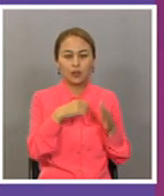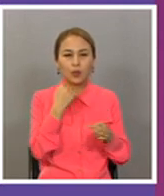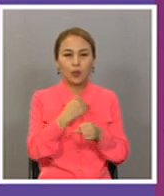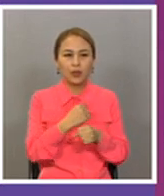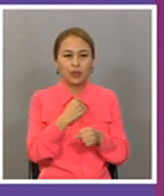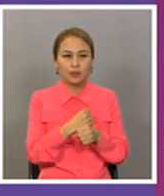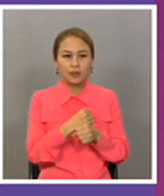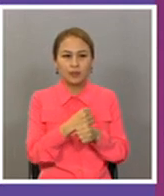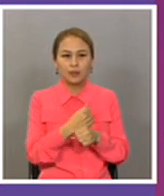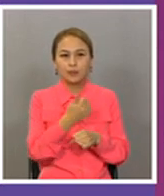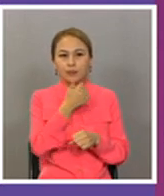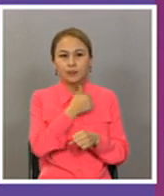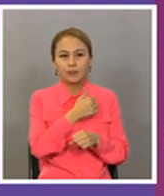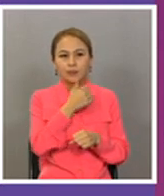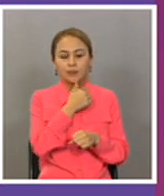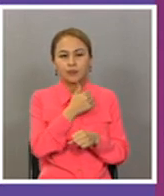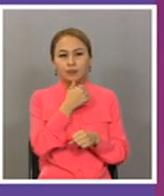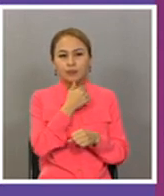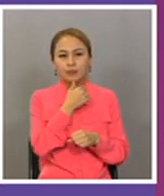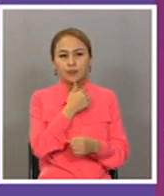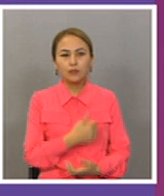mätinni okuduk.